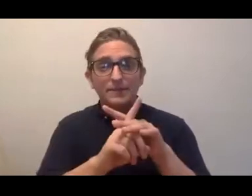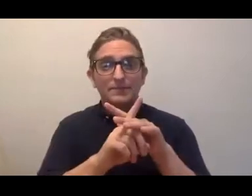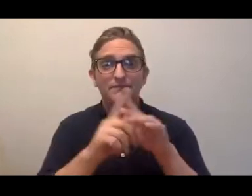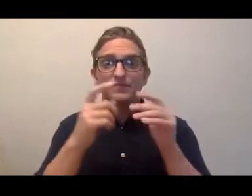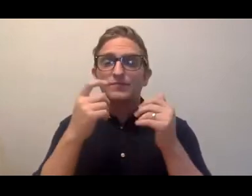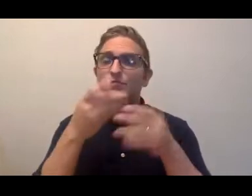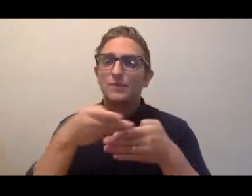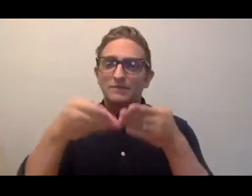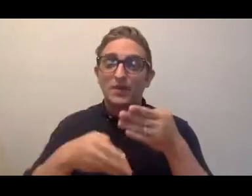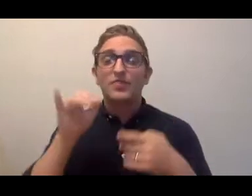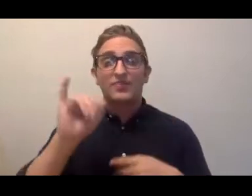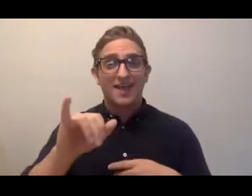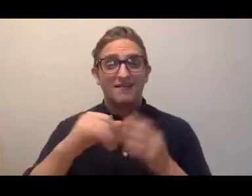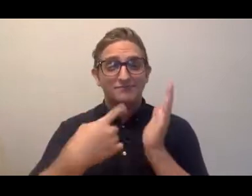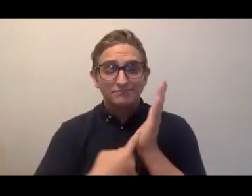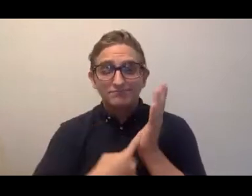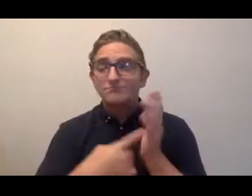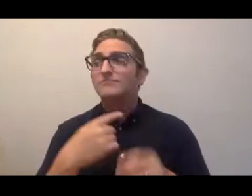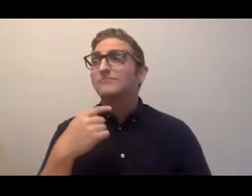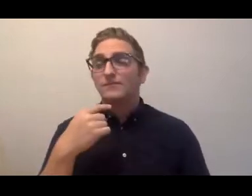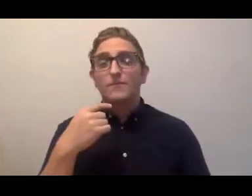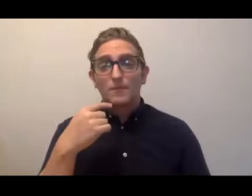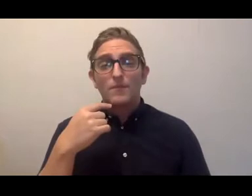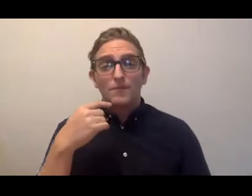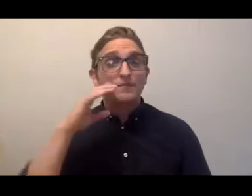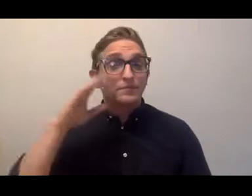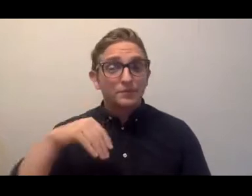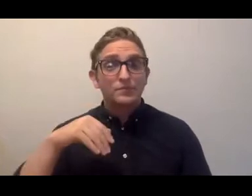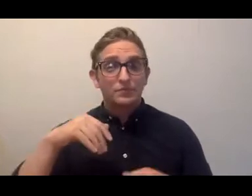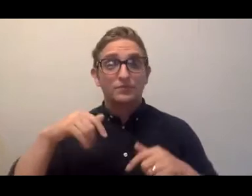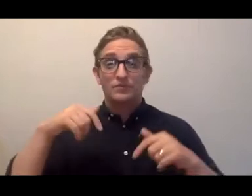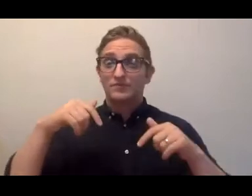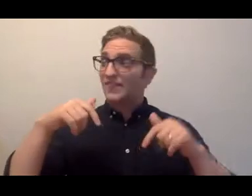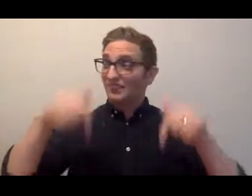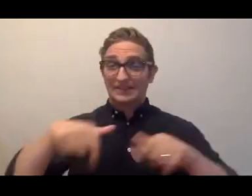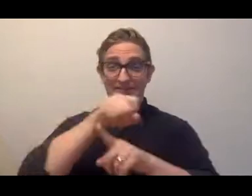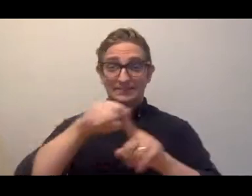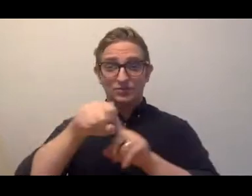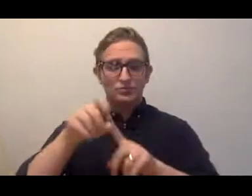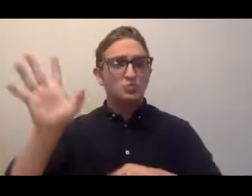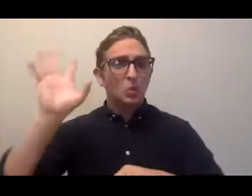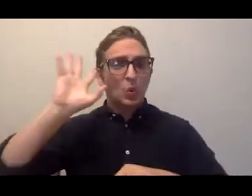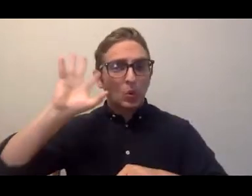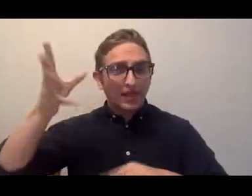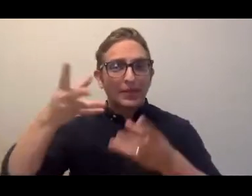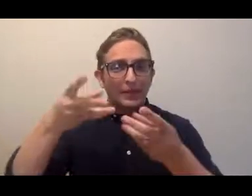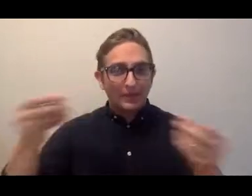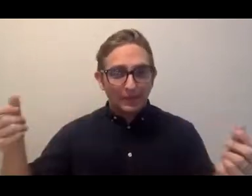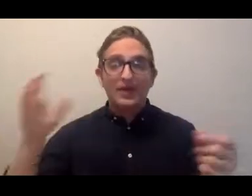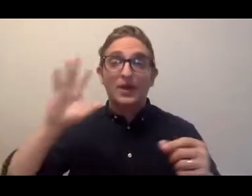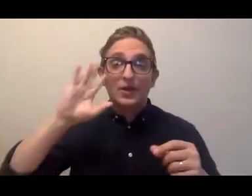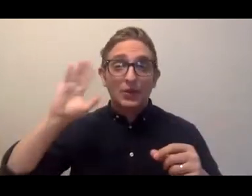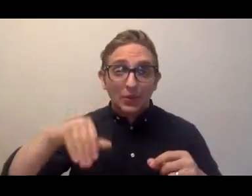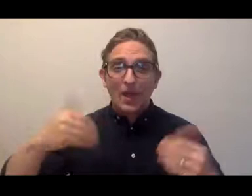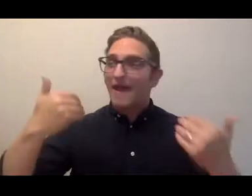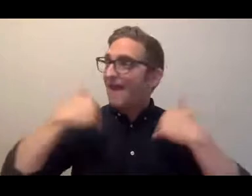wrapping up this conversation, is, this too shall pass. There's posters all over our